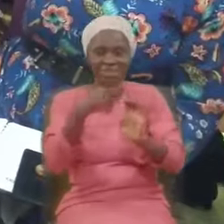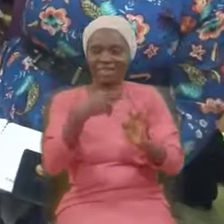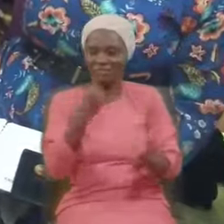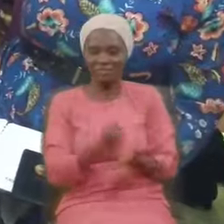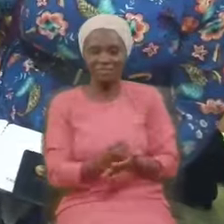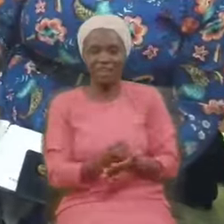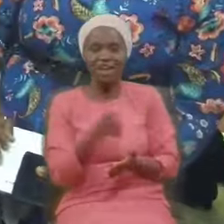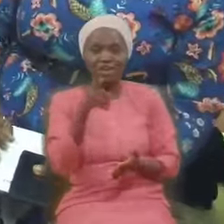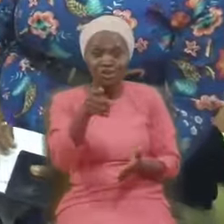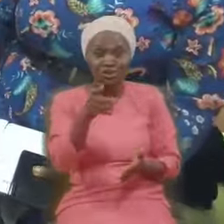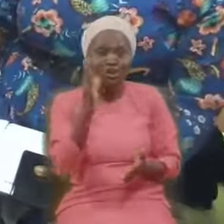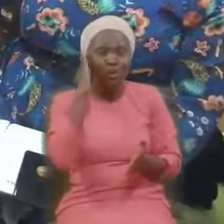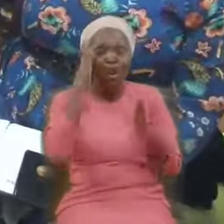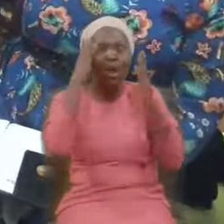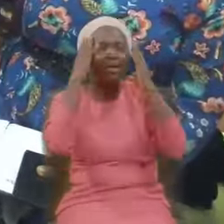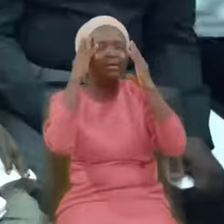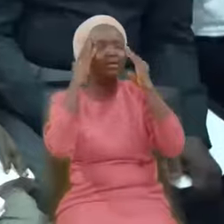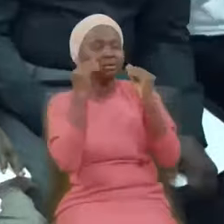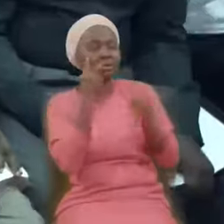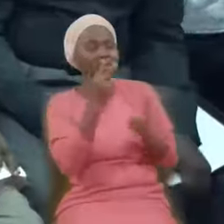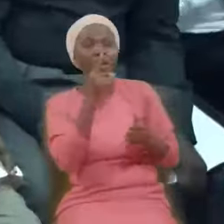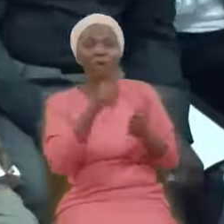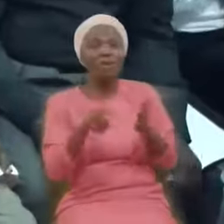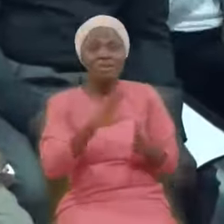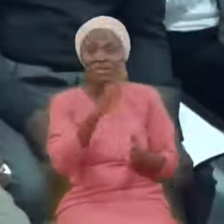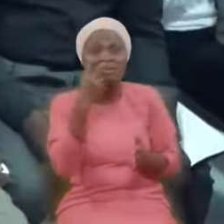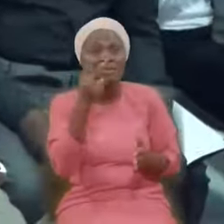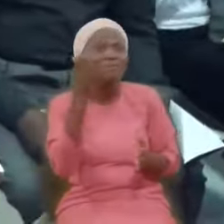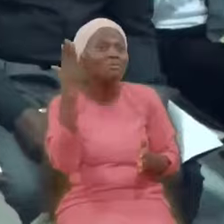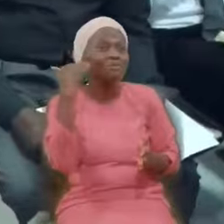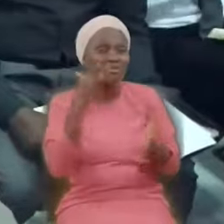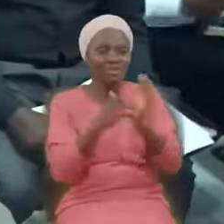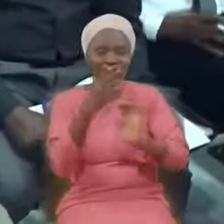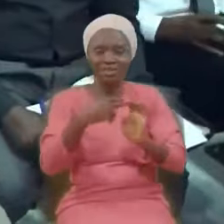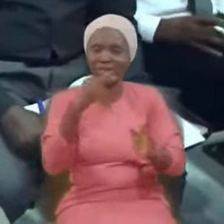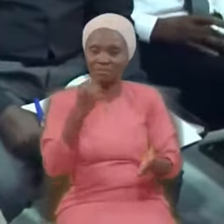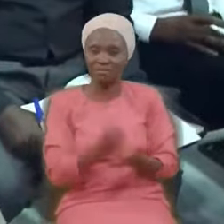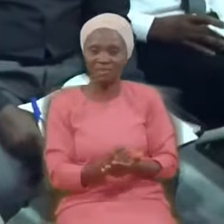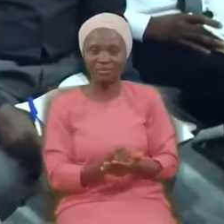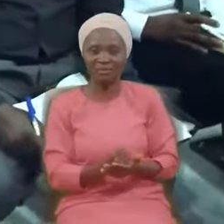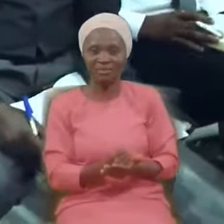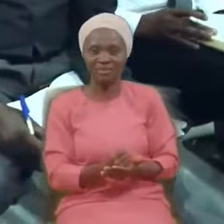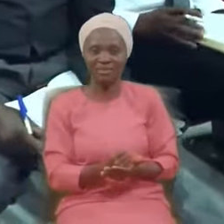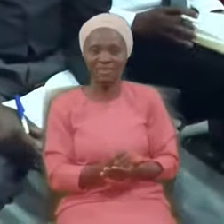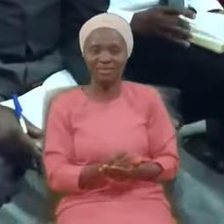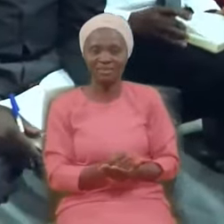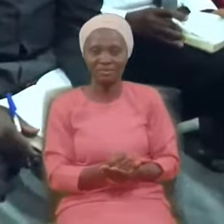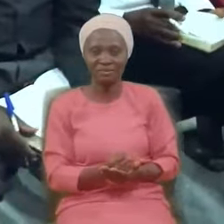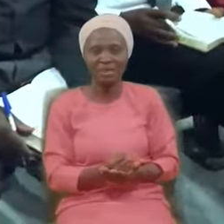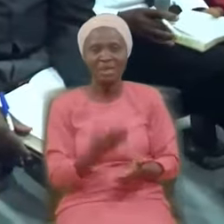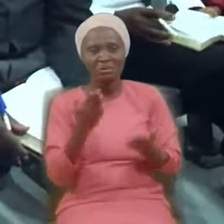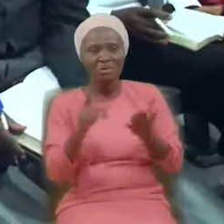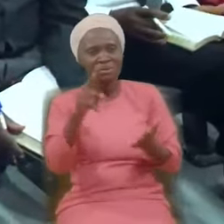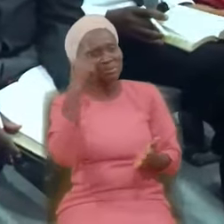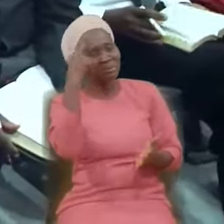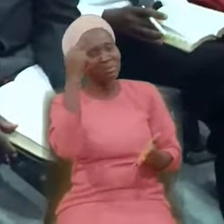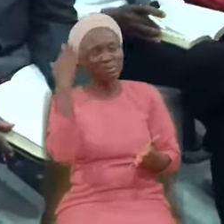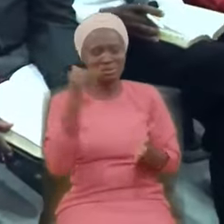You will experience what you have never experienced. And you have been saying, I'm a Christian, I'm born